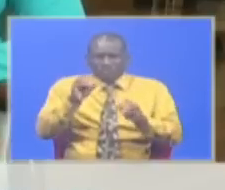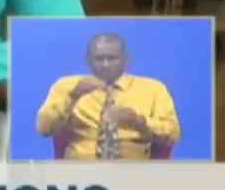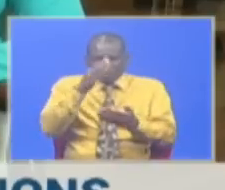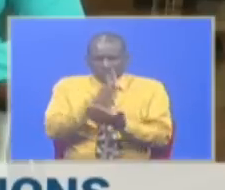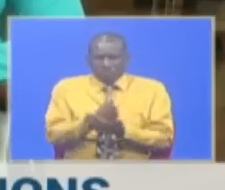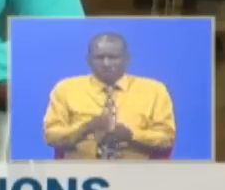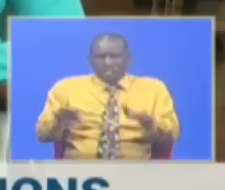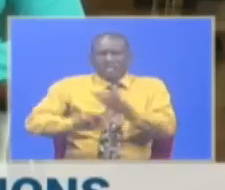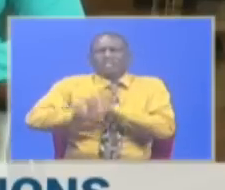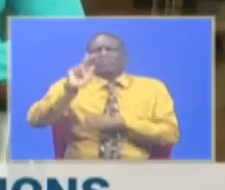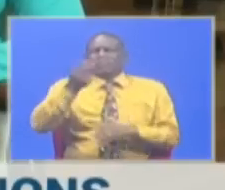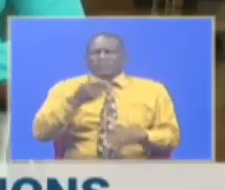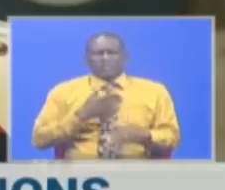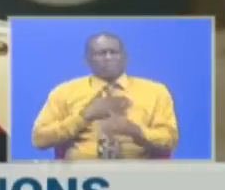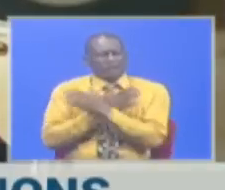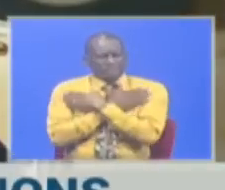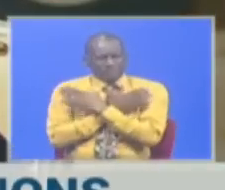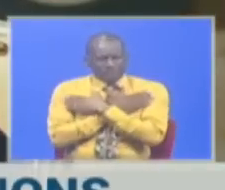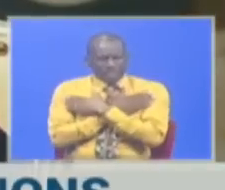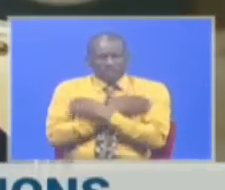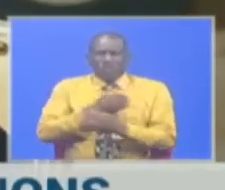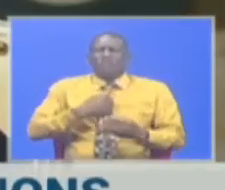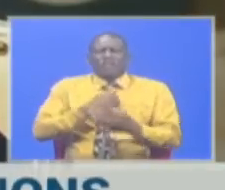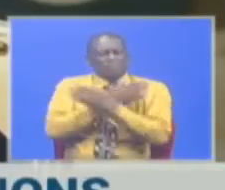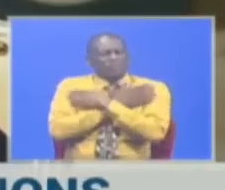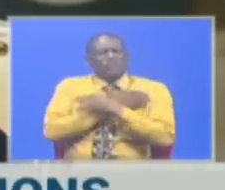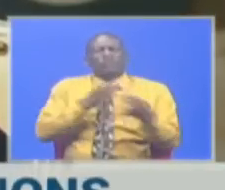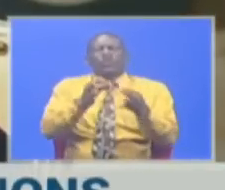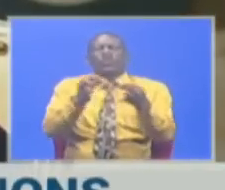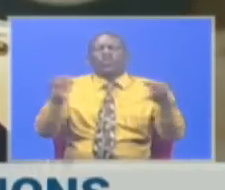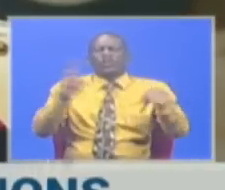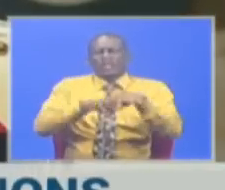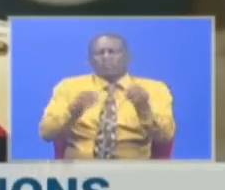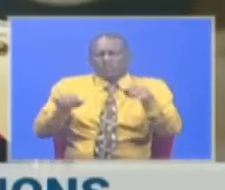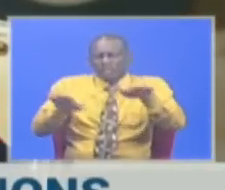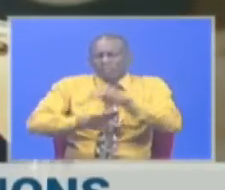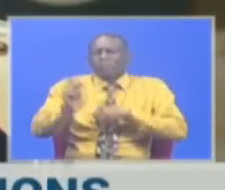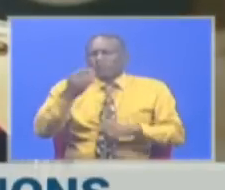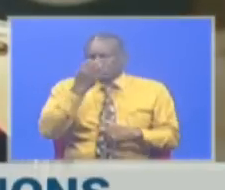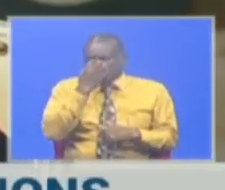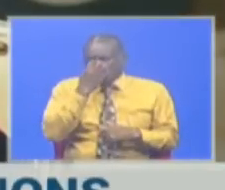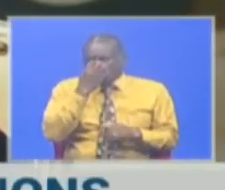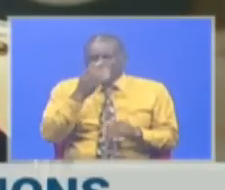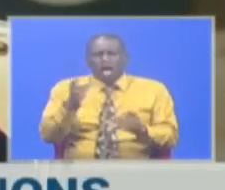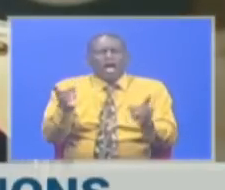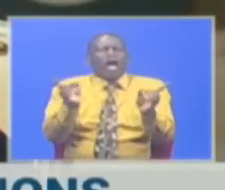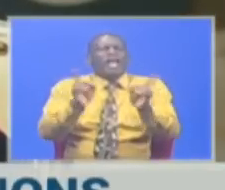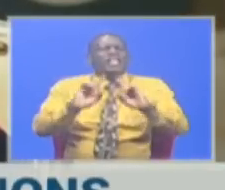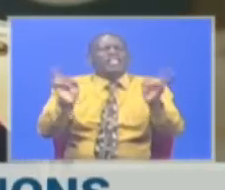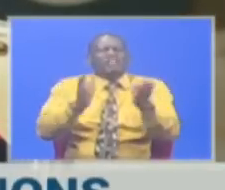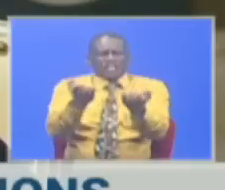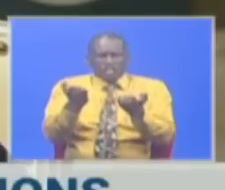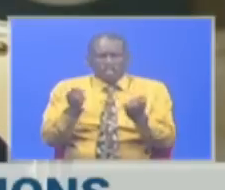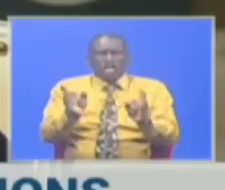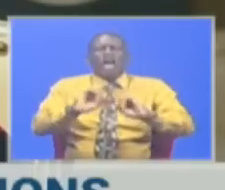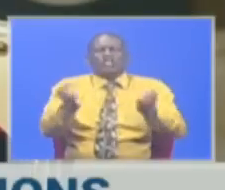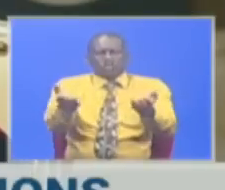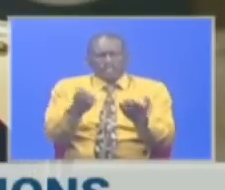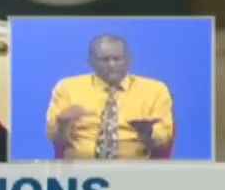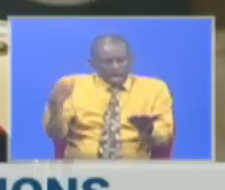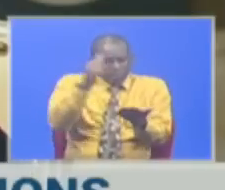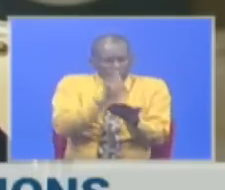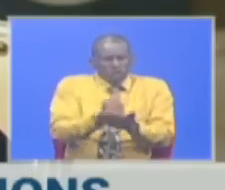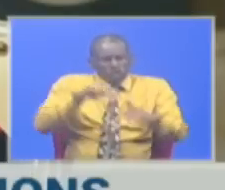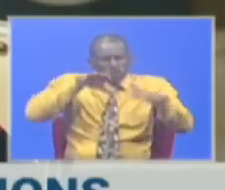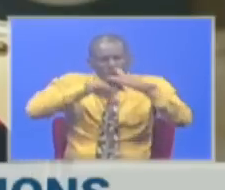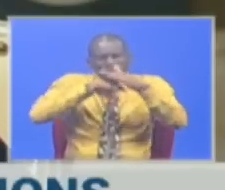Deputy President is my friend. We've been friends for a very long time. I don't need even an appointment to see the Deputy President. He's